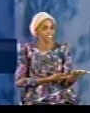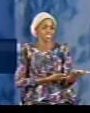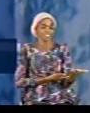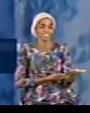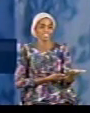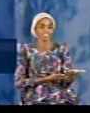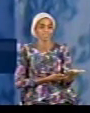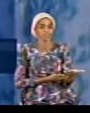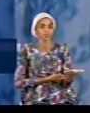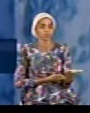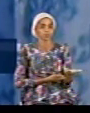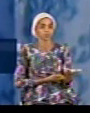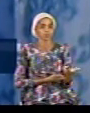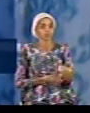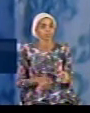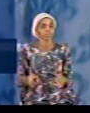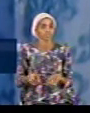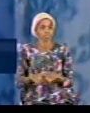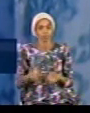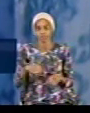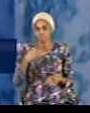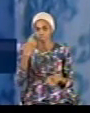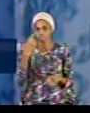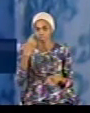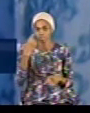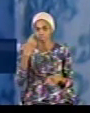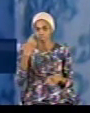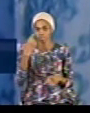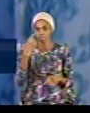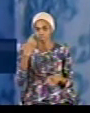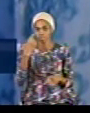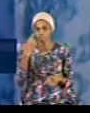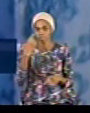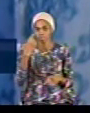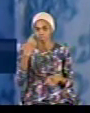as we earlier on said, tomorrow